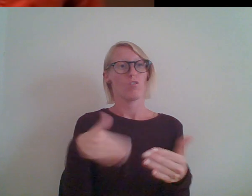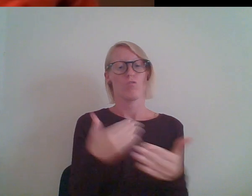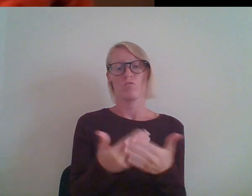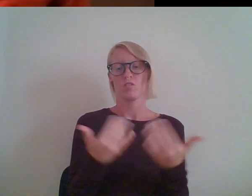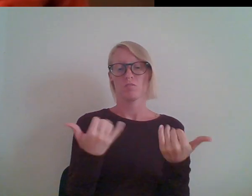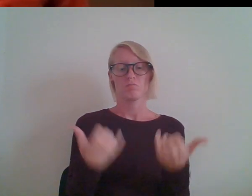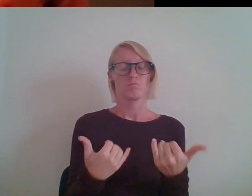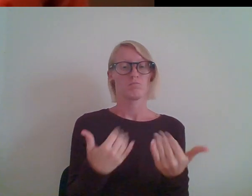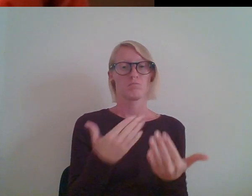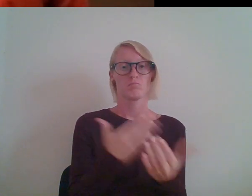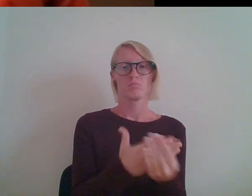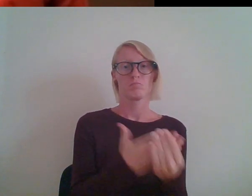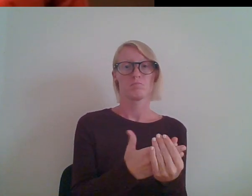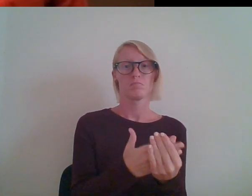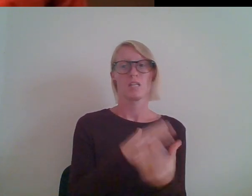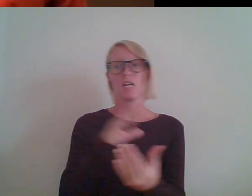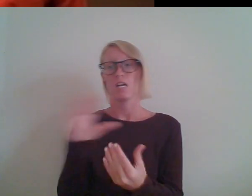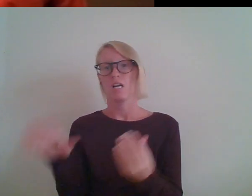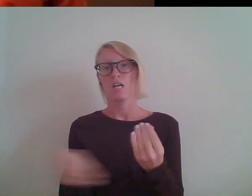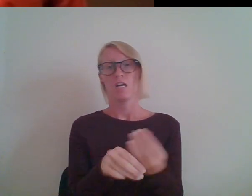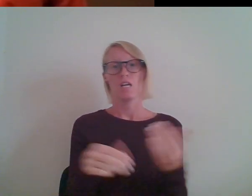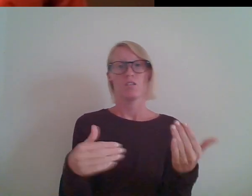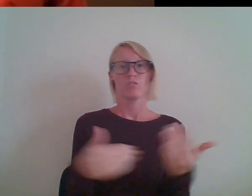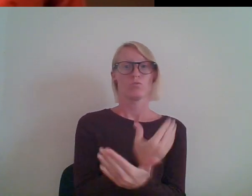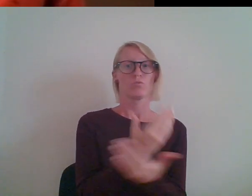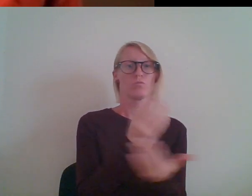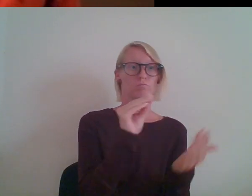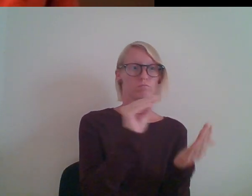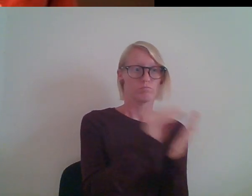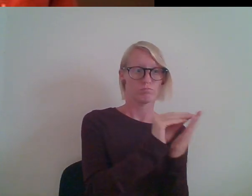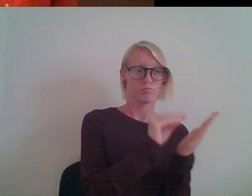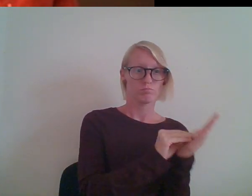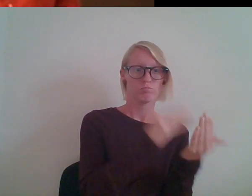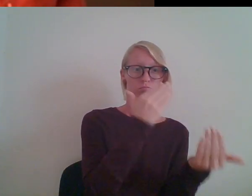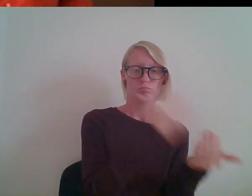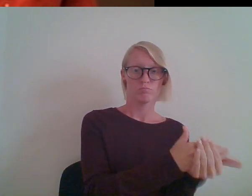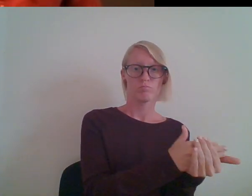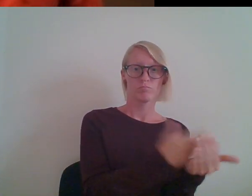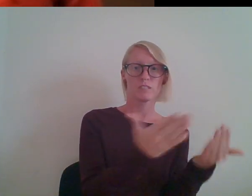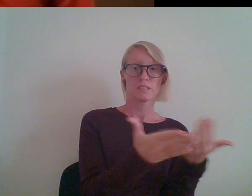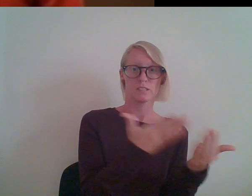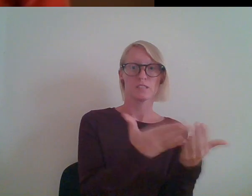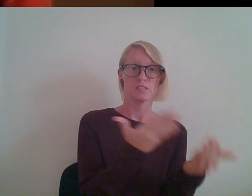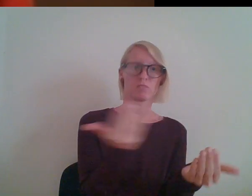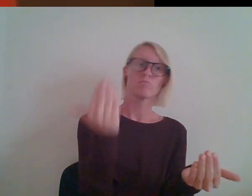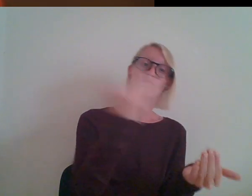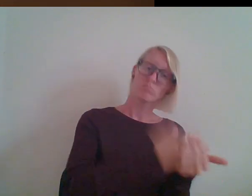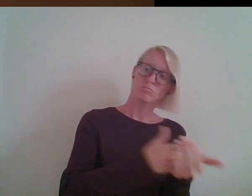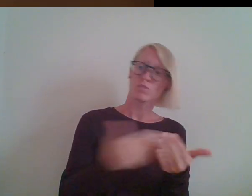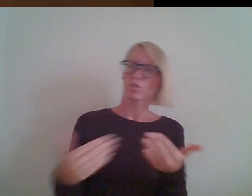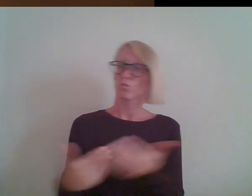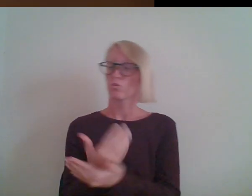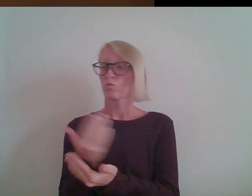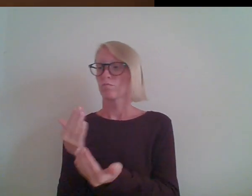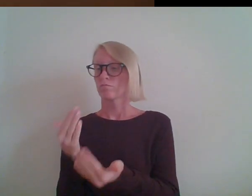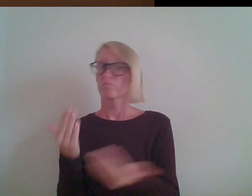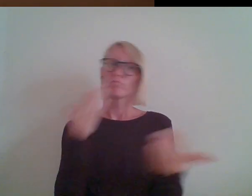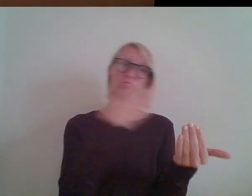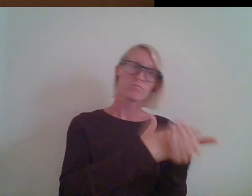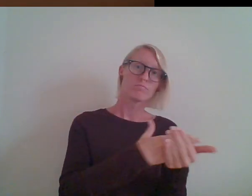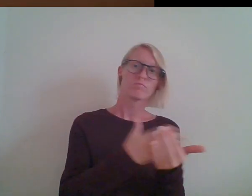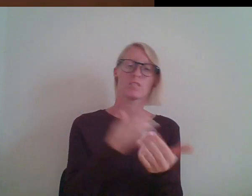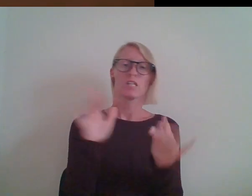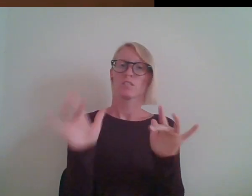new entry to it, so it's all neatly organized. And it's very easy if you've got a file system to add a new entry. We do it with computers